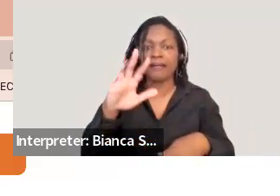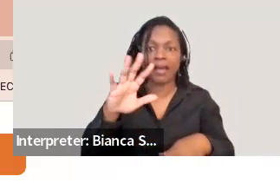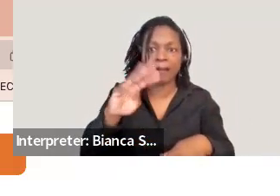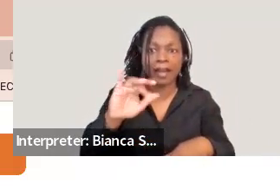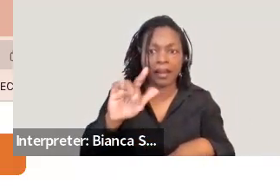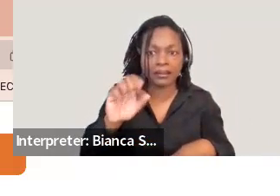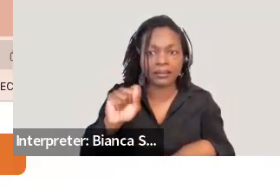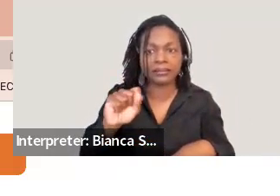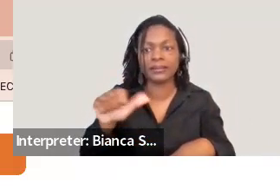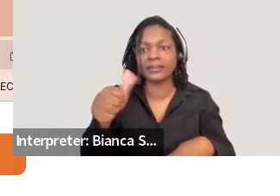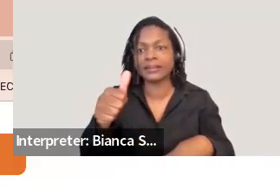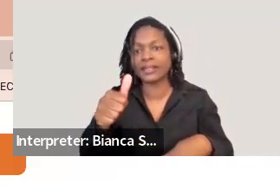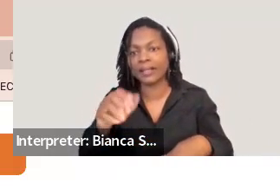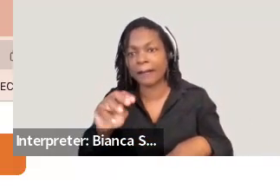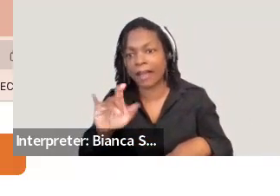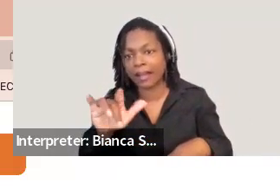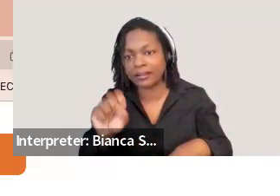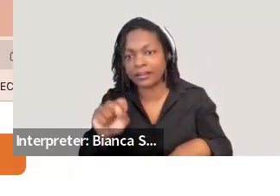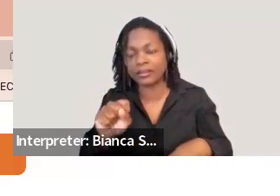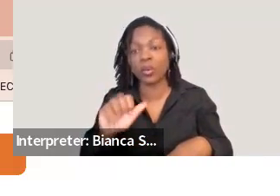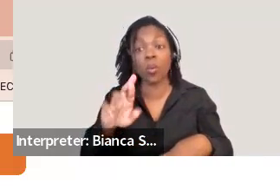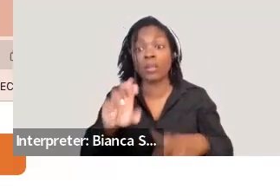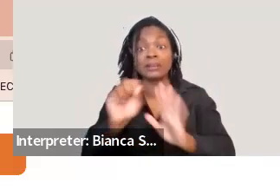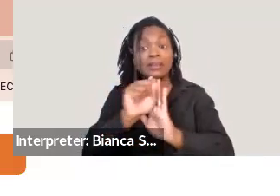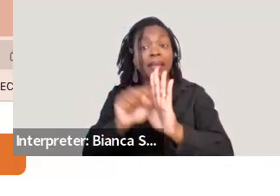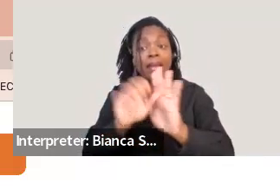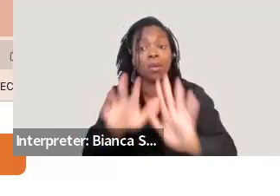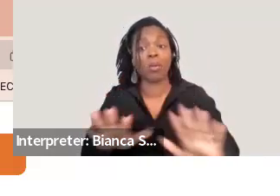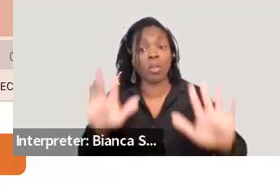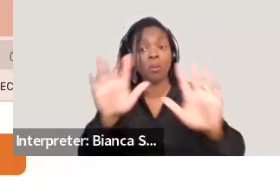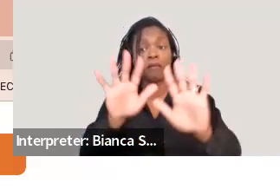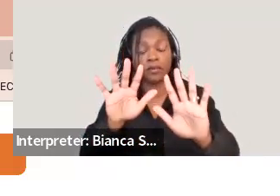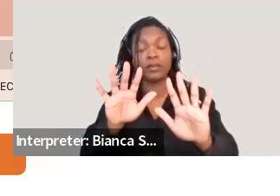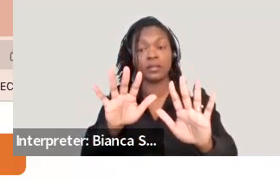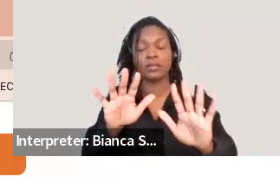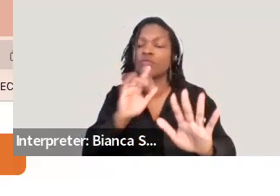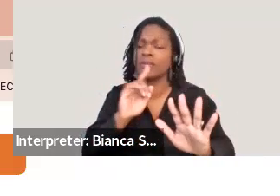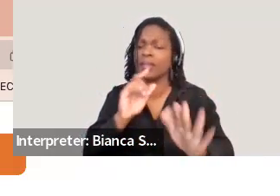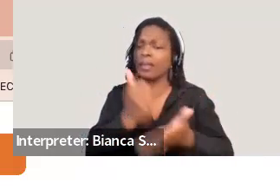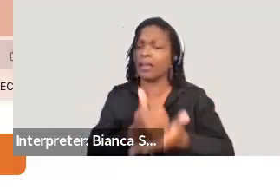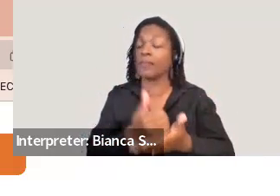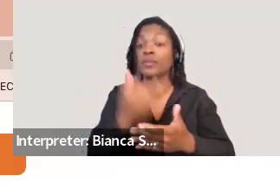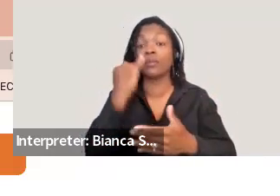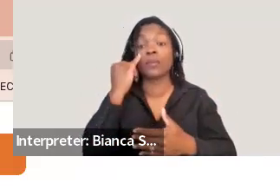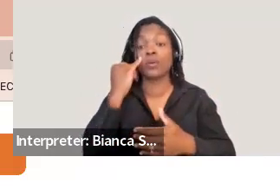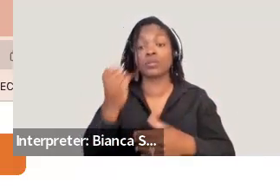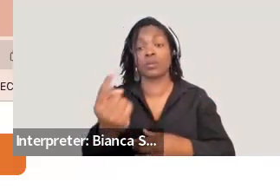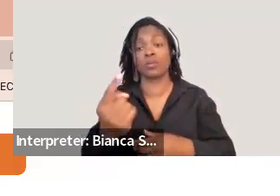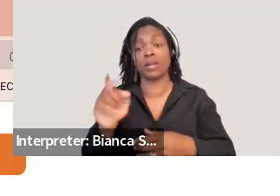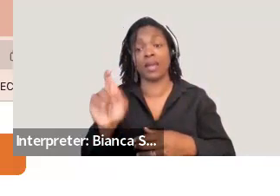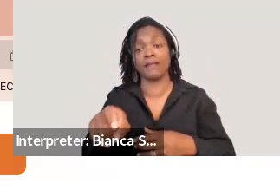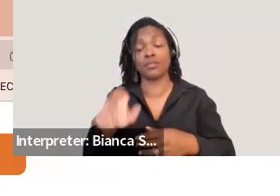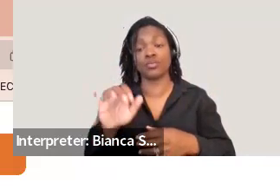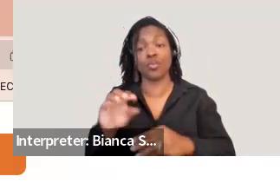or you can look statewide. I have found that this is really beneficial when we have families that have to relocate due to natural